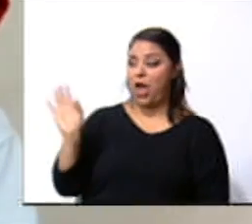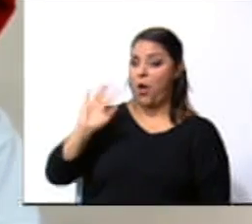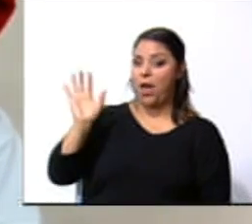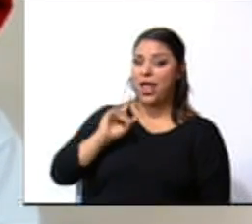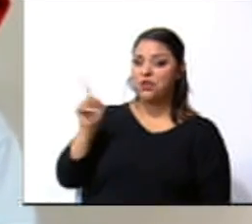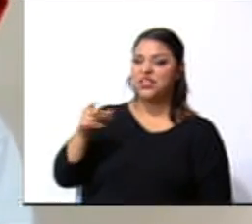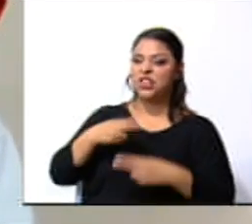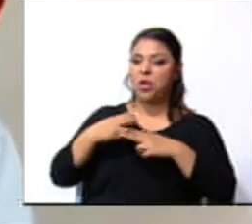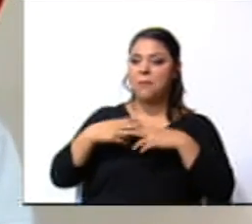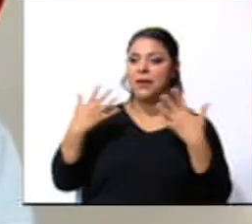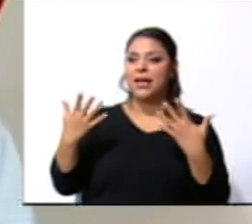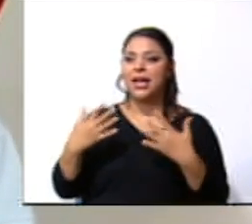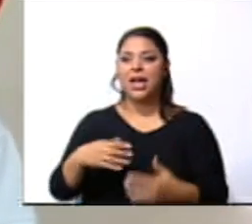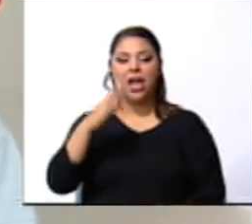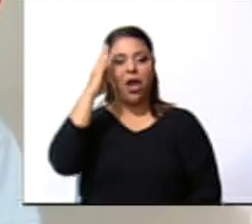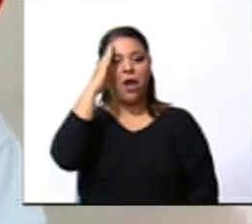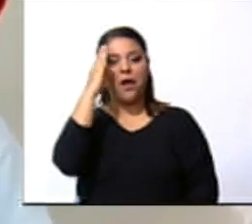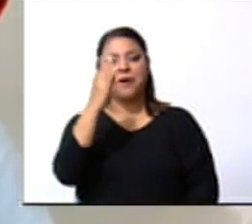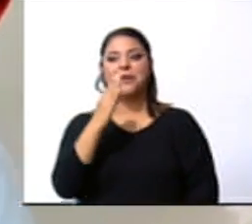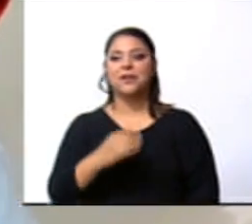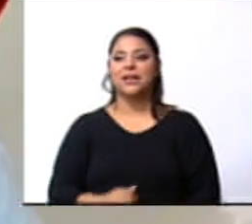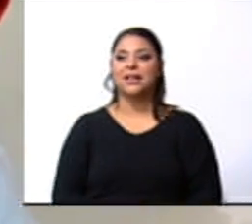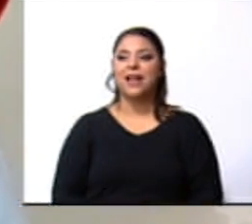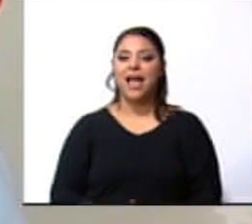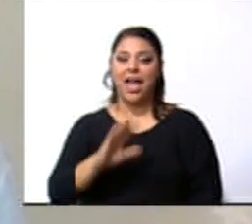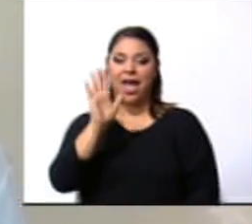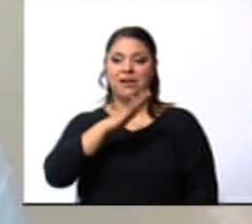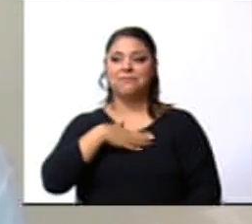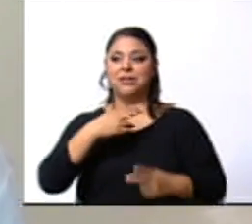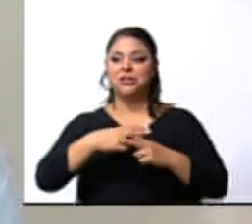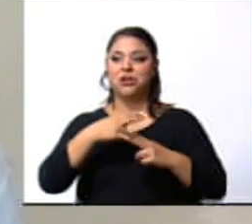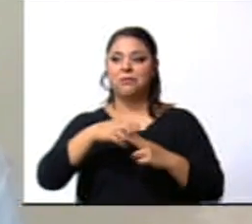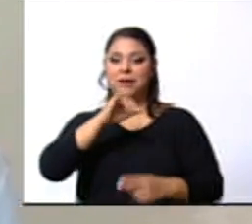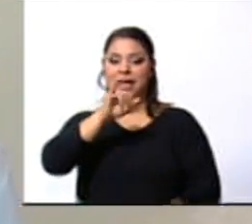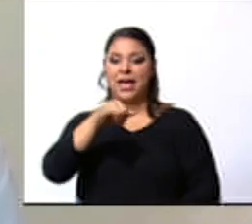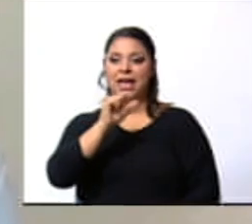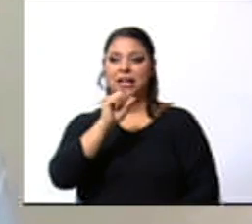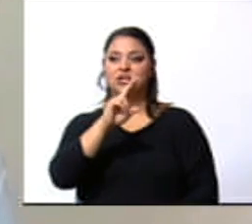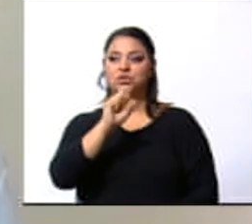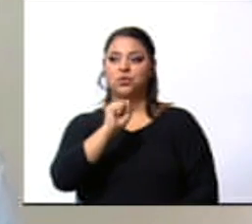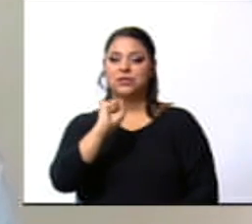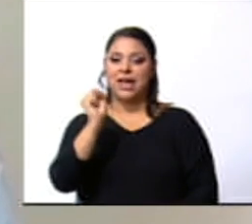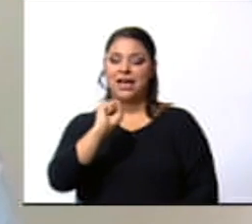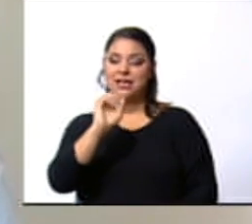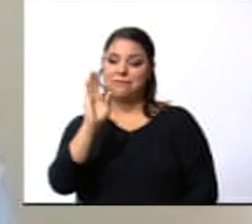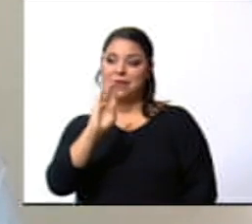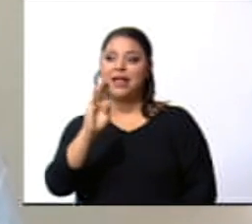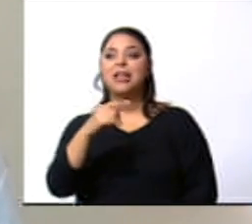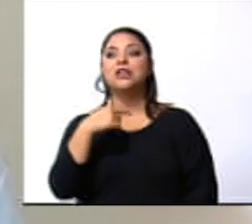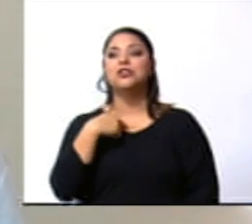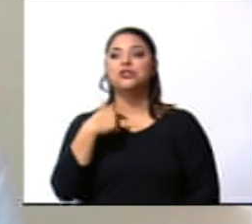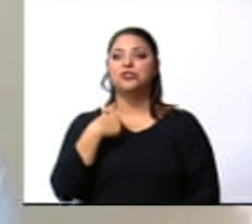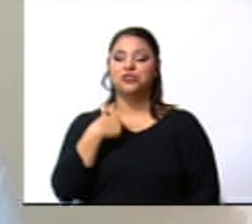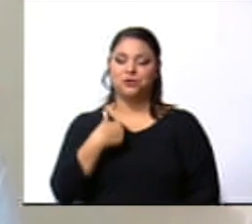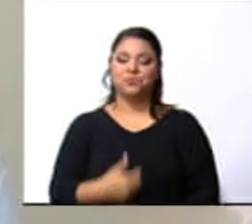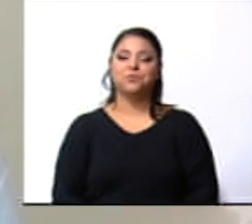your name? How are you? Hi, my name is Jesus Sanchez Brenes. I am wonderful,